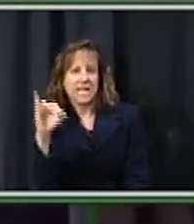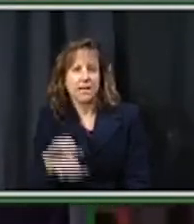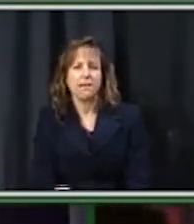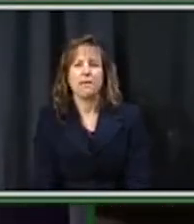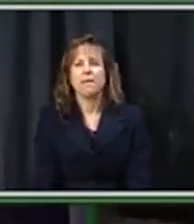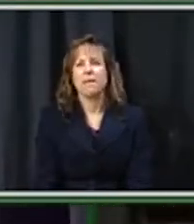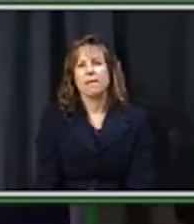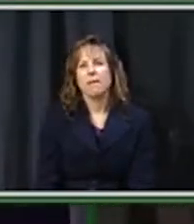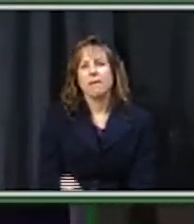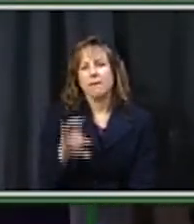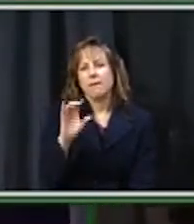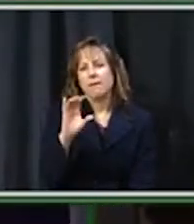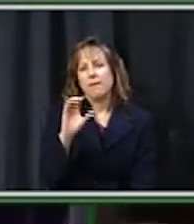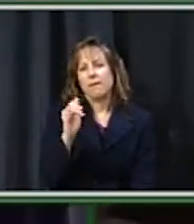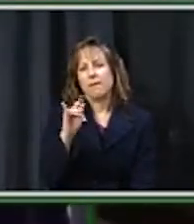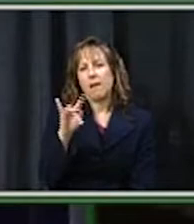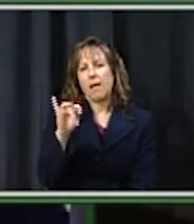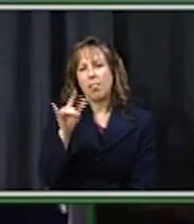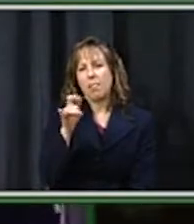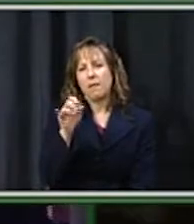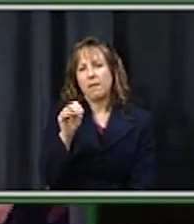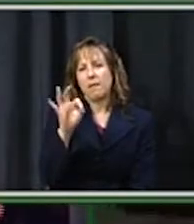Caitlin Fusselman.